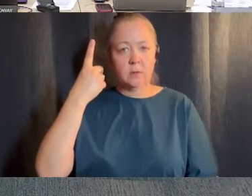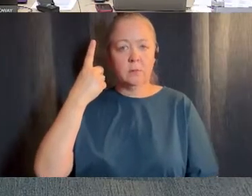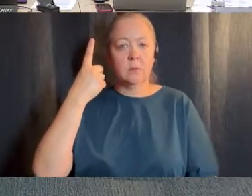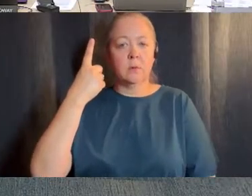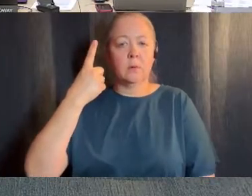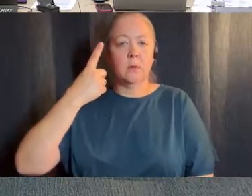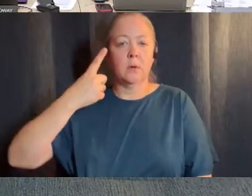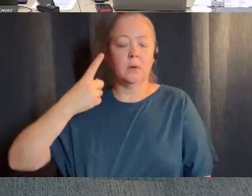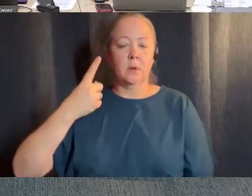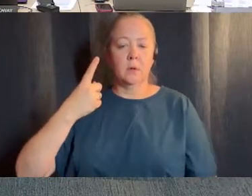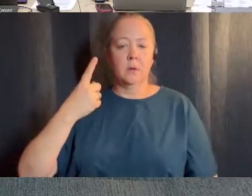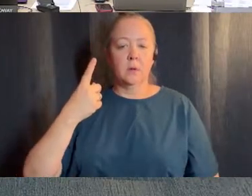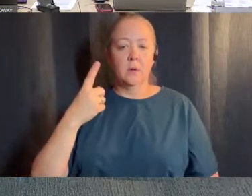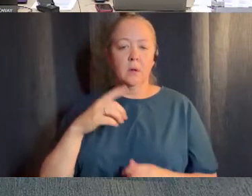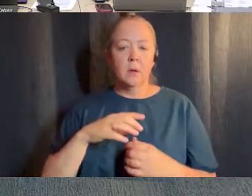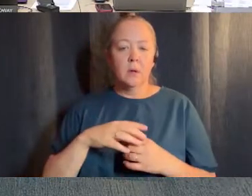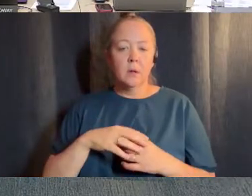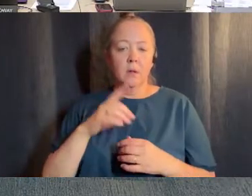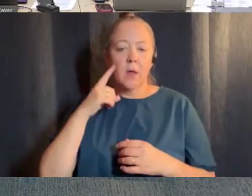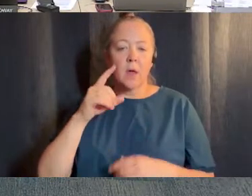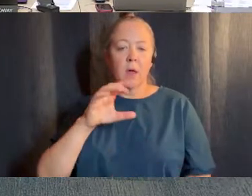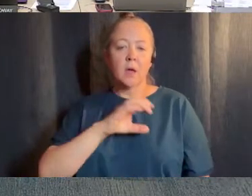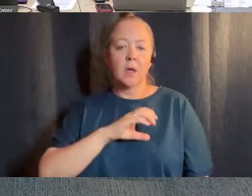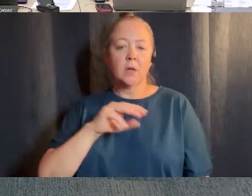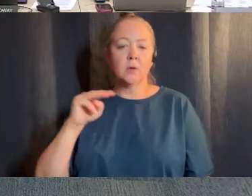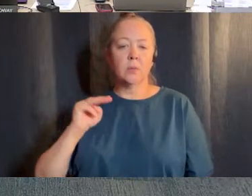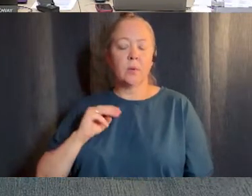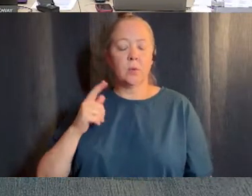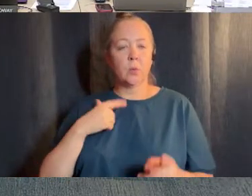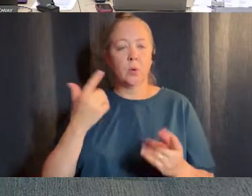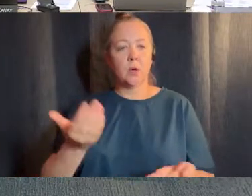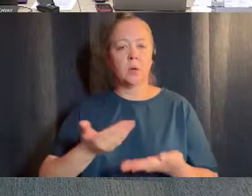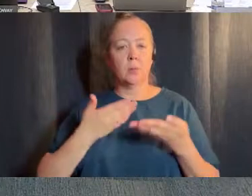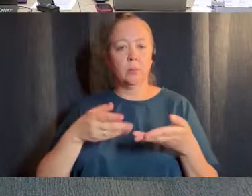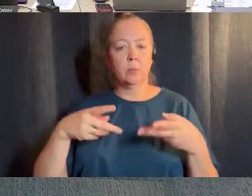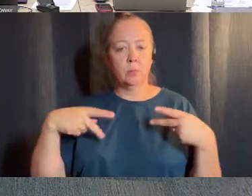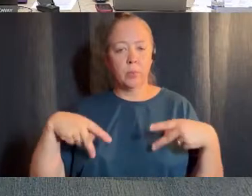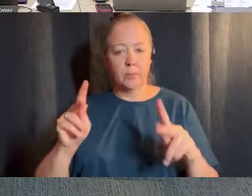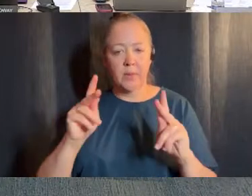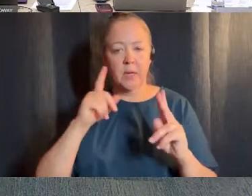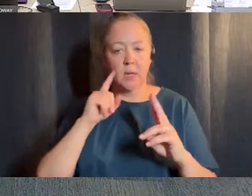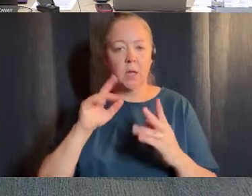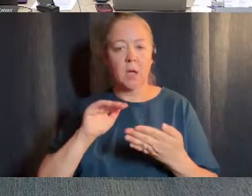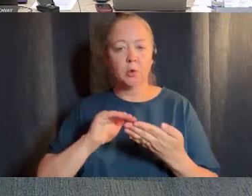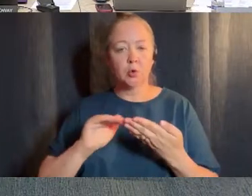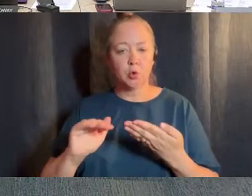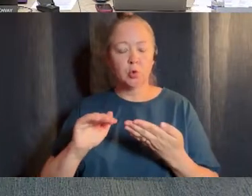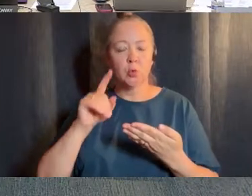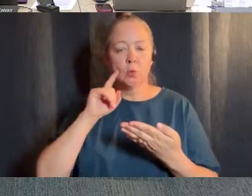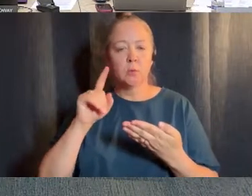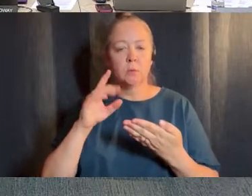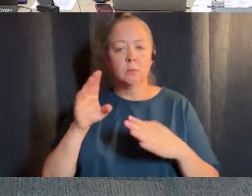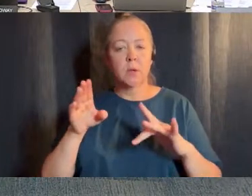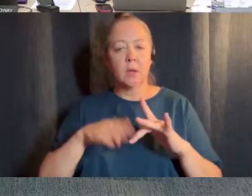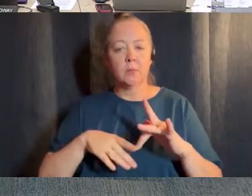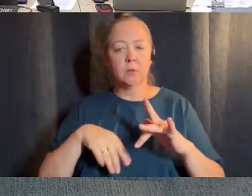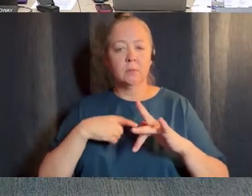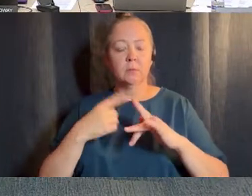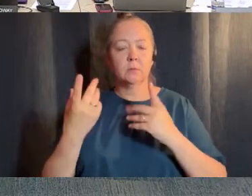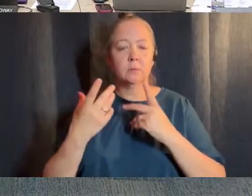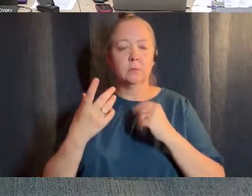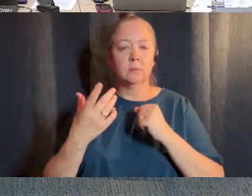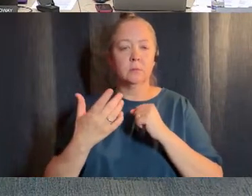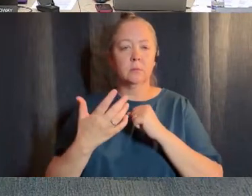without fail, council members were granted excused absences from meetings. Town records could easily verify.